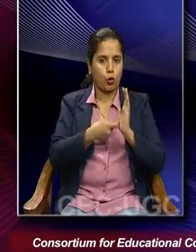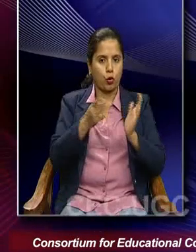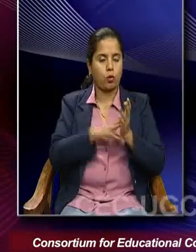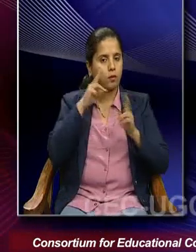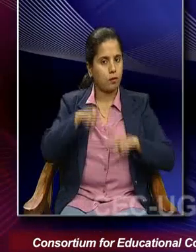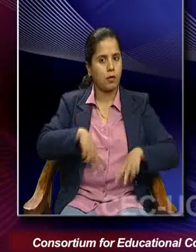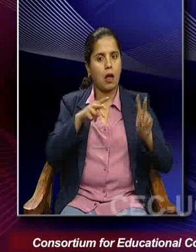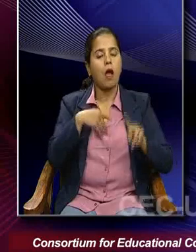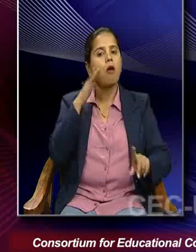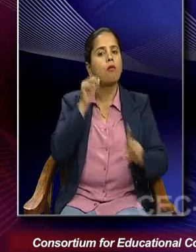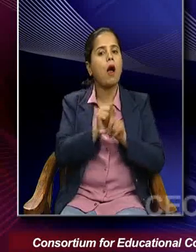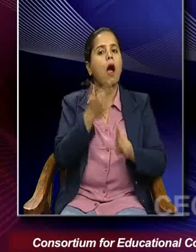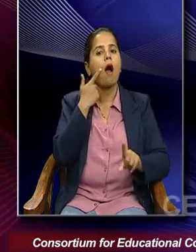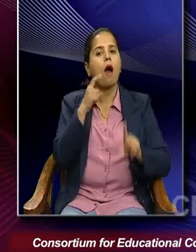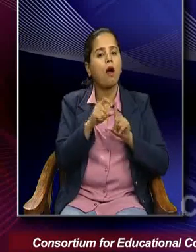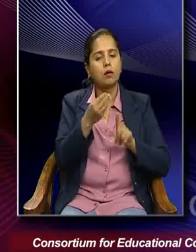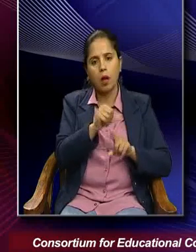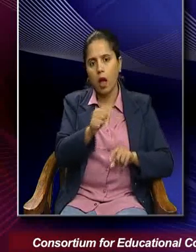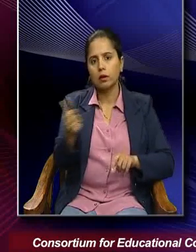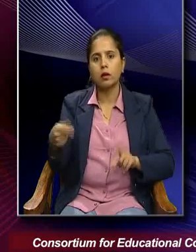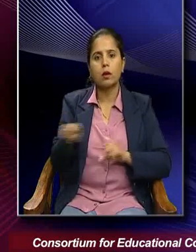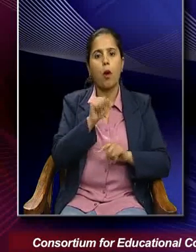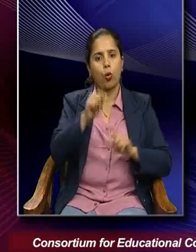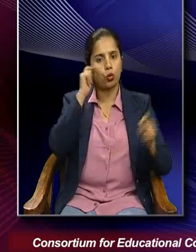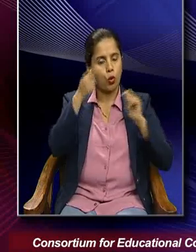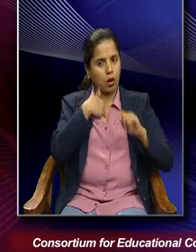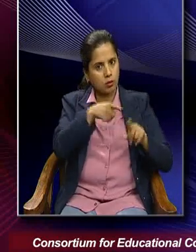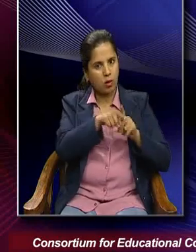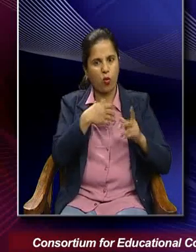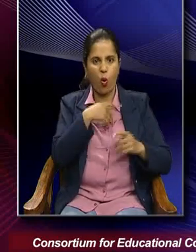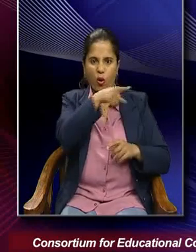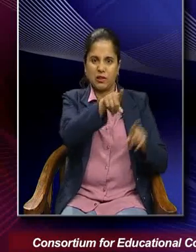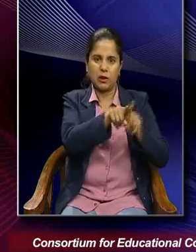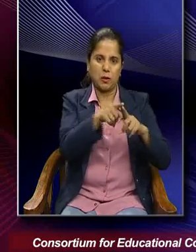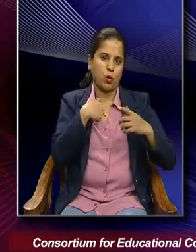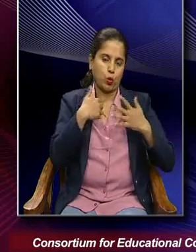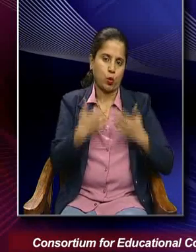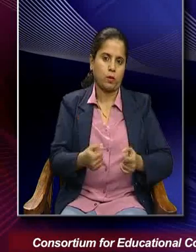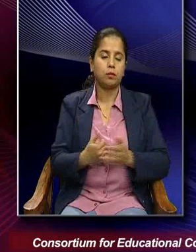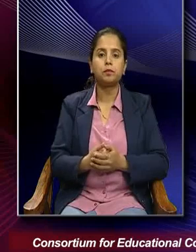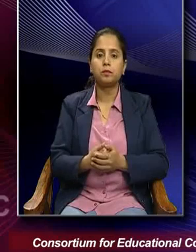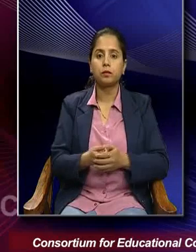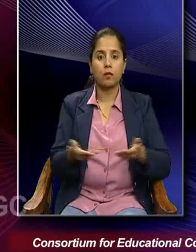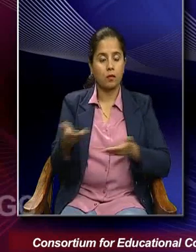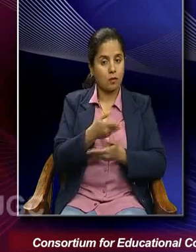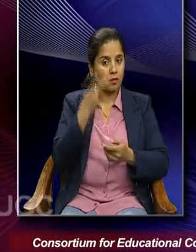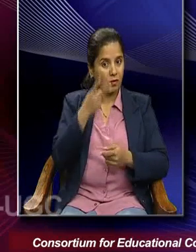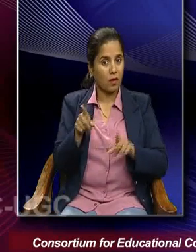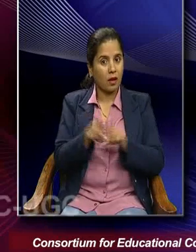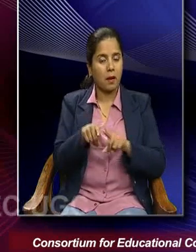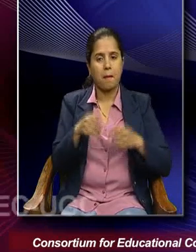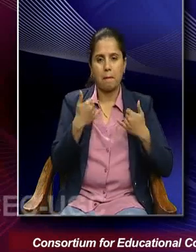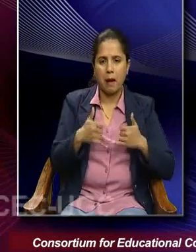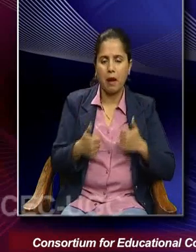Symbolic Interactionism in Contemporary Sociological Theory. And third is Mead's own work, which